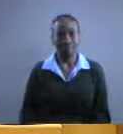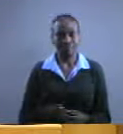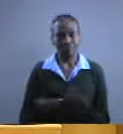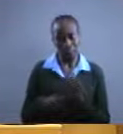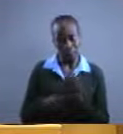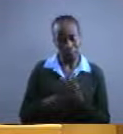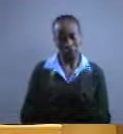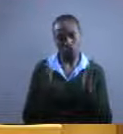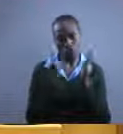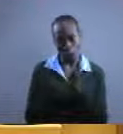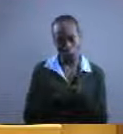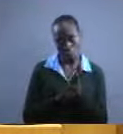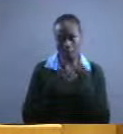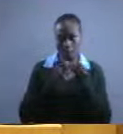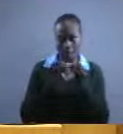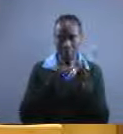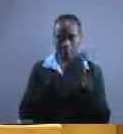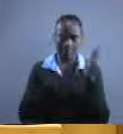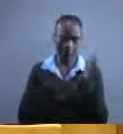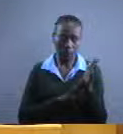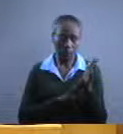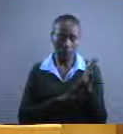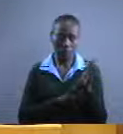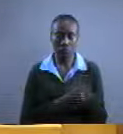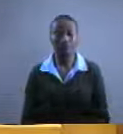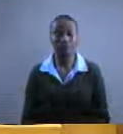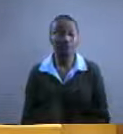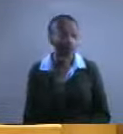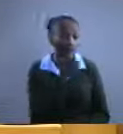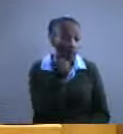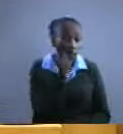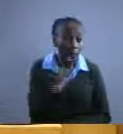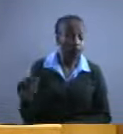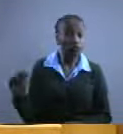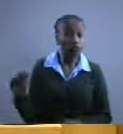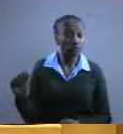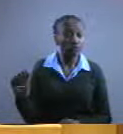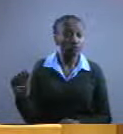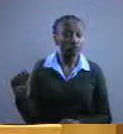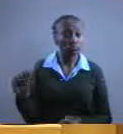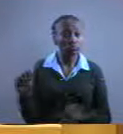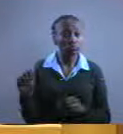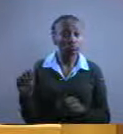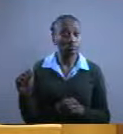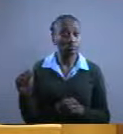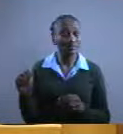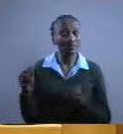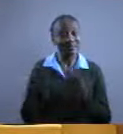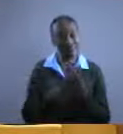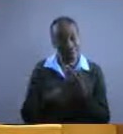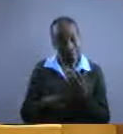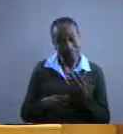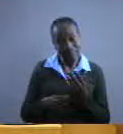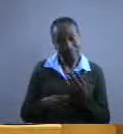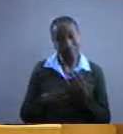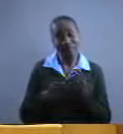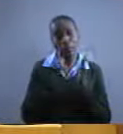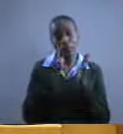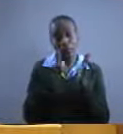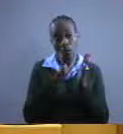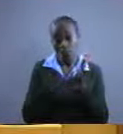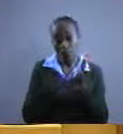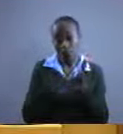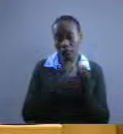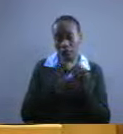Taxation Laws Amendment Bill. Are there any objections to the Tax Administration Laws Amendment Bill being